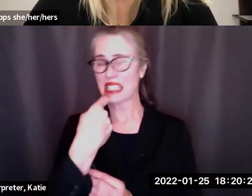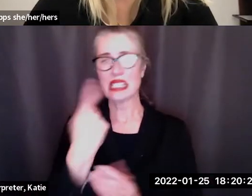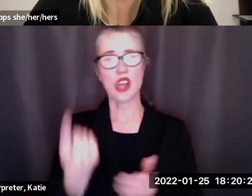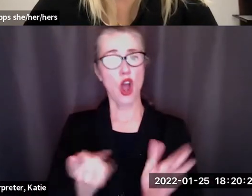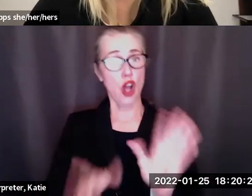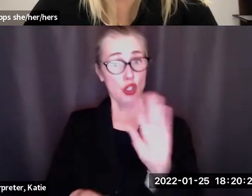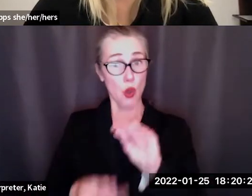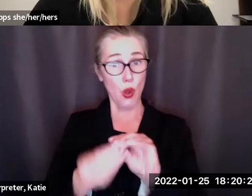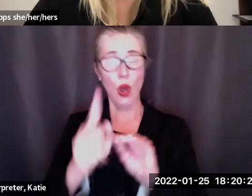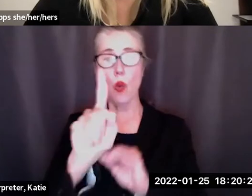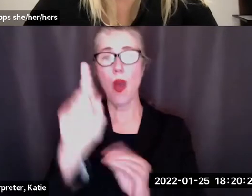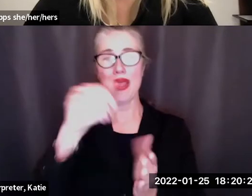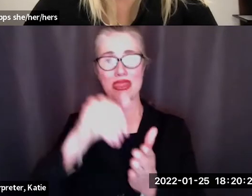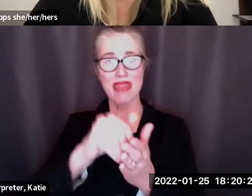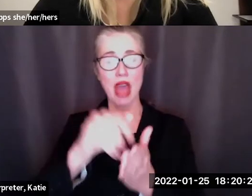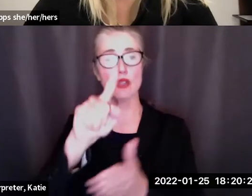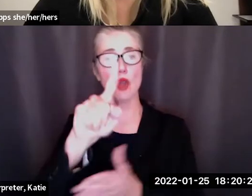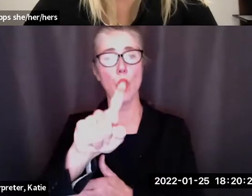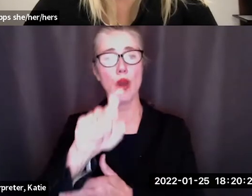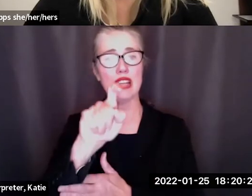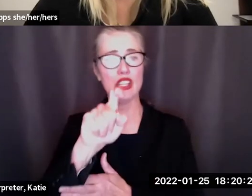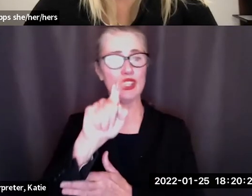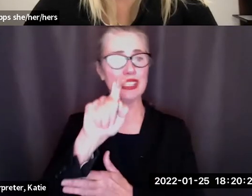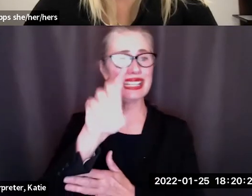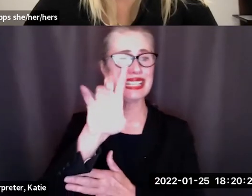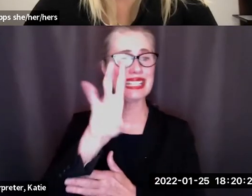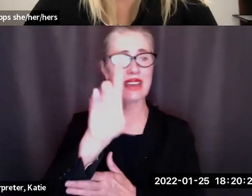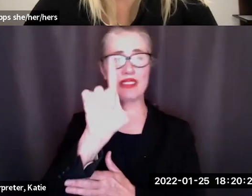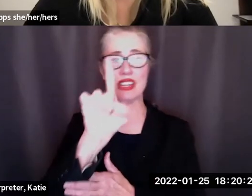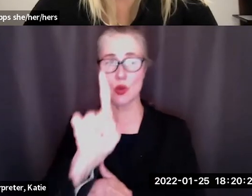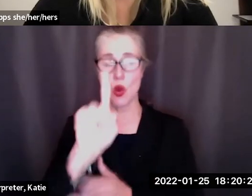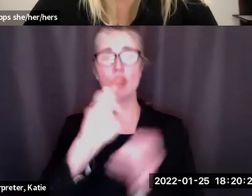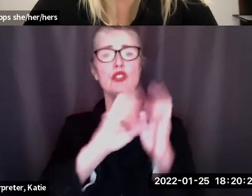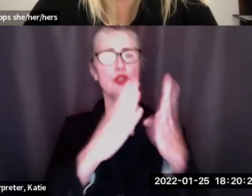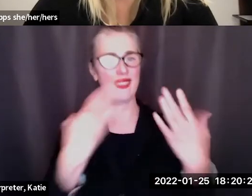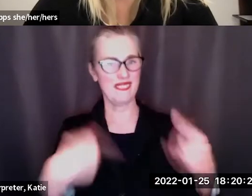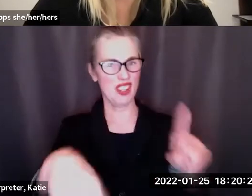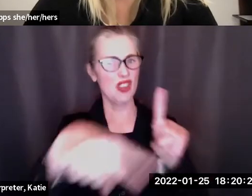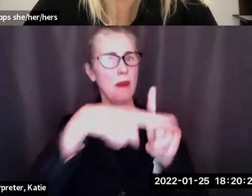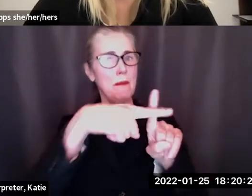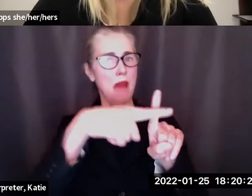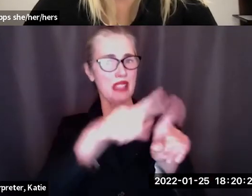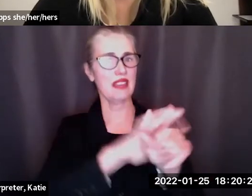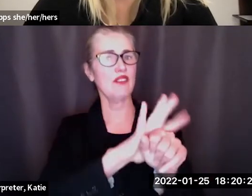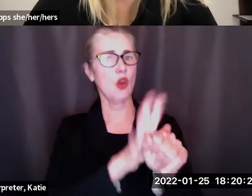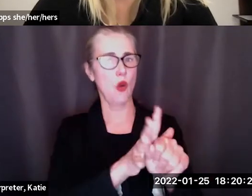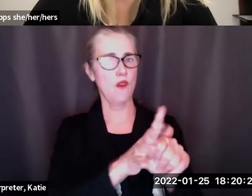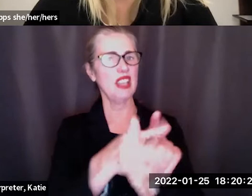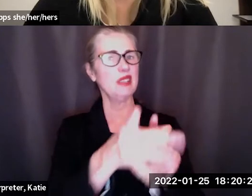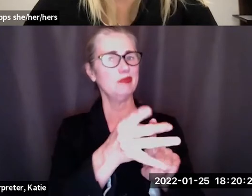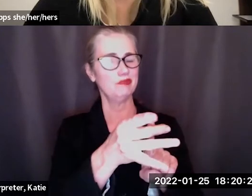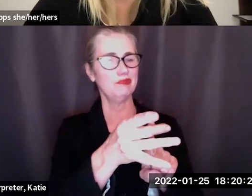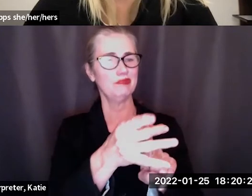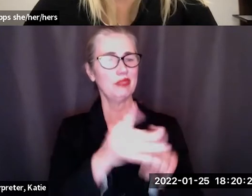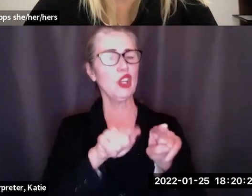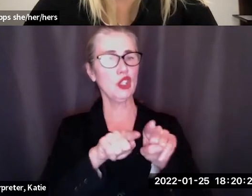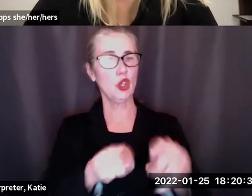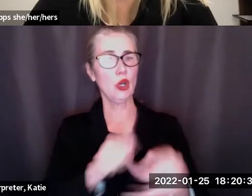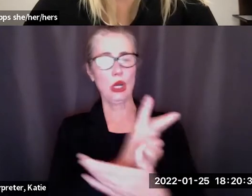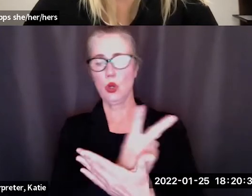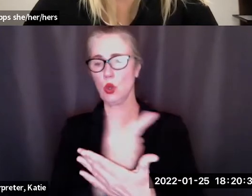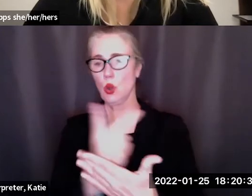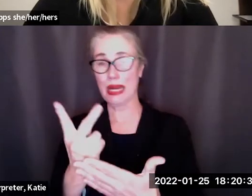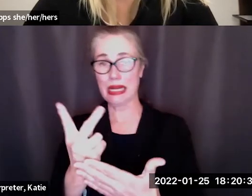171 students positive with covid so that's a that's the two weeks and